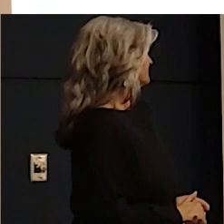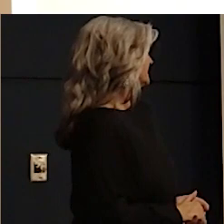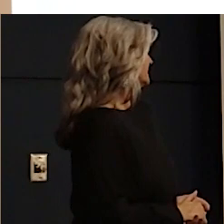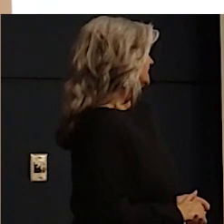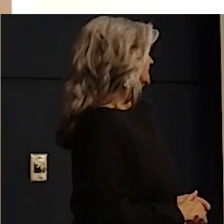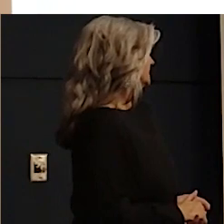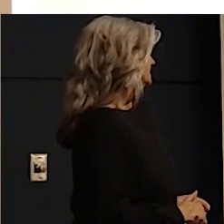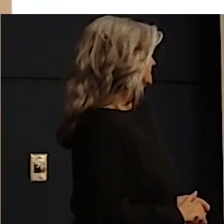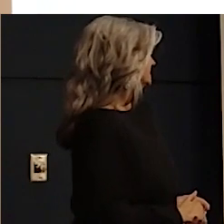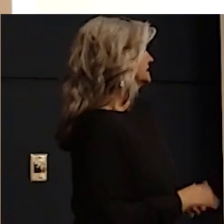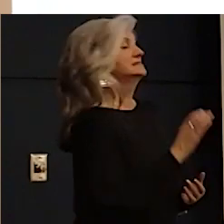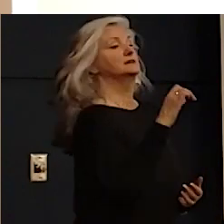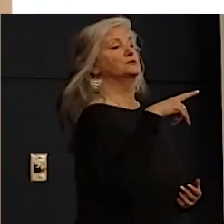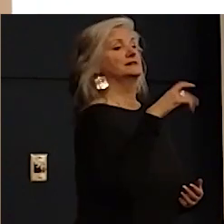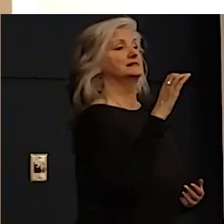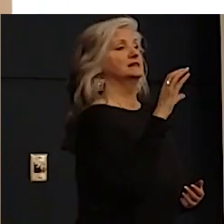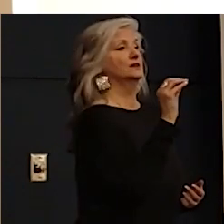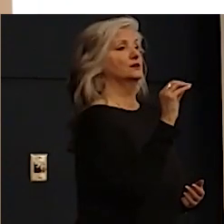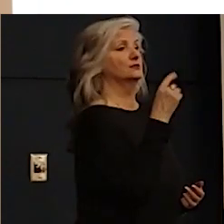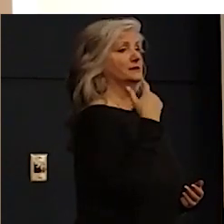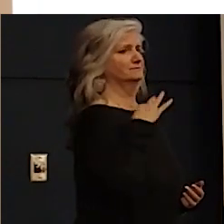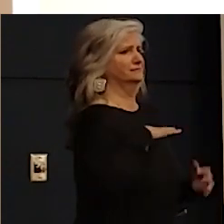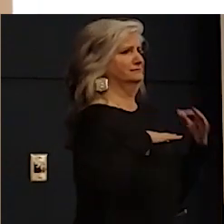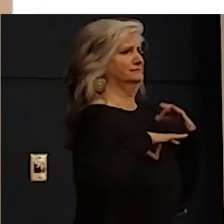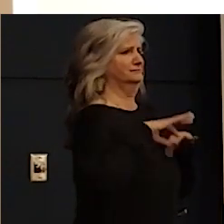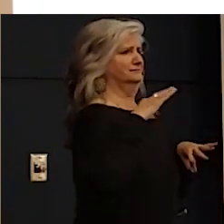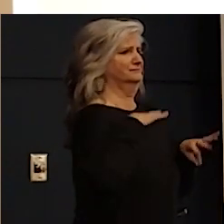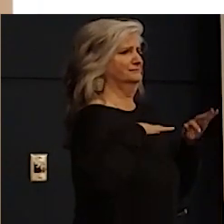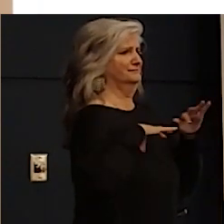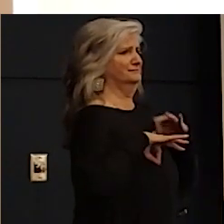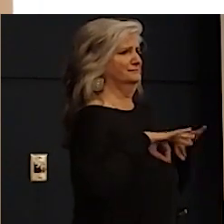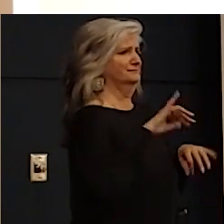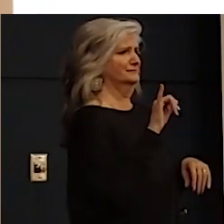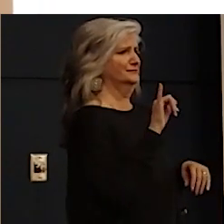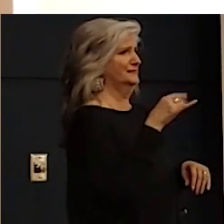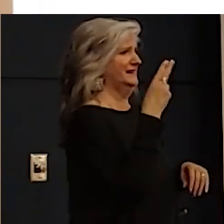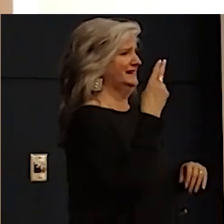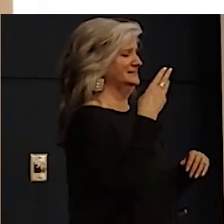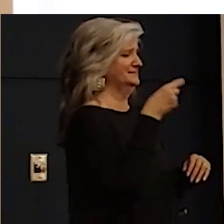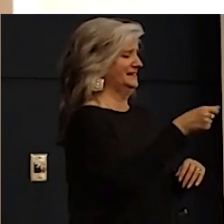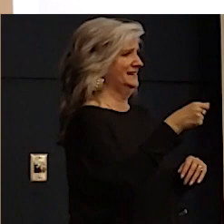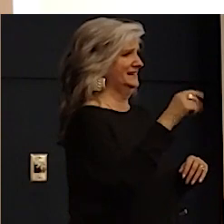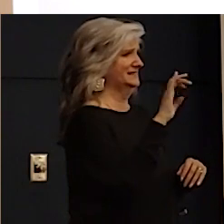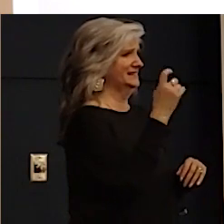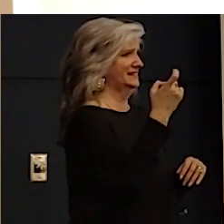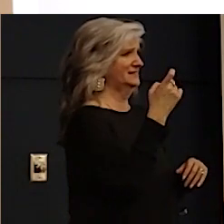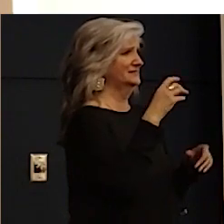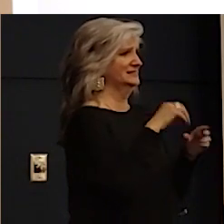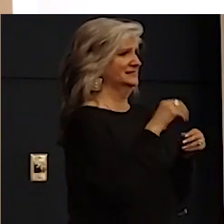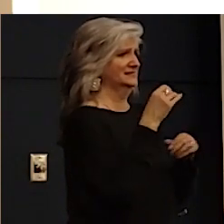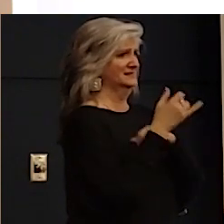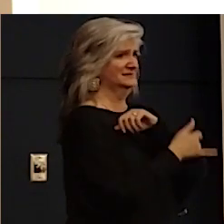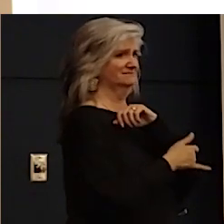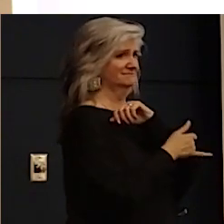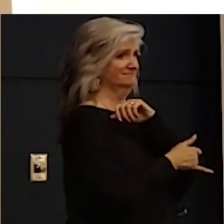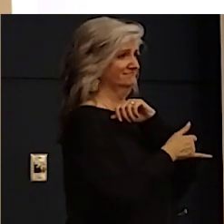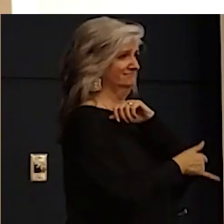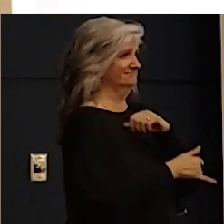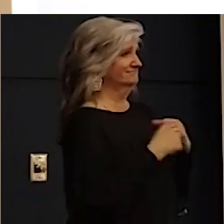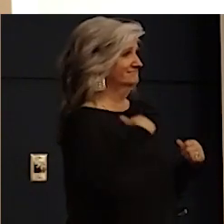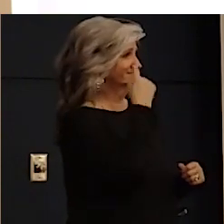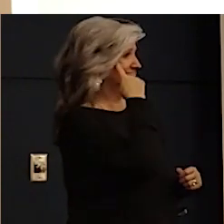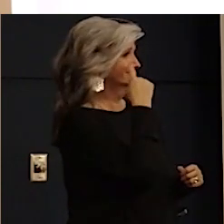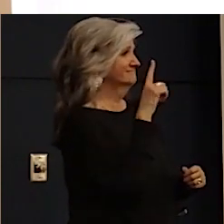Now CenterPoint's CEO has also been making money hand over fist, one of the highest paid executives in the country. I think